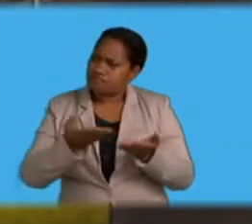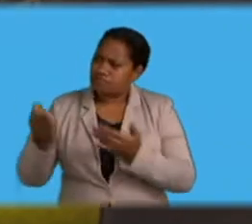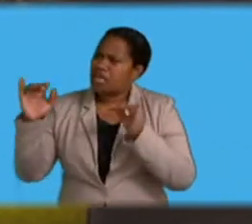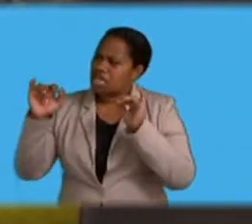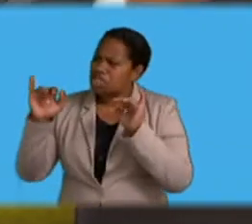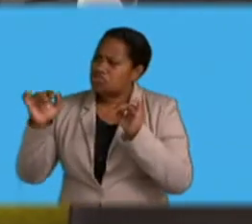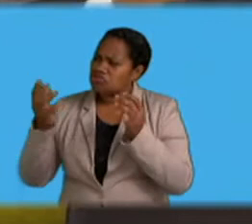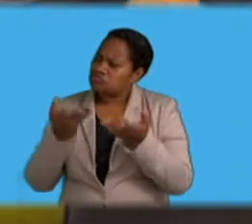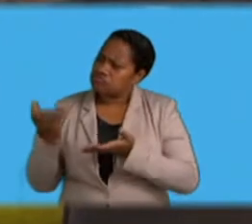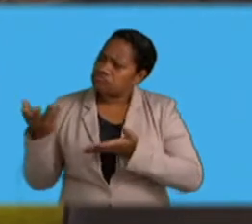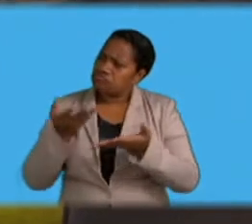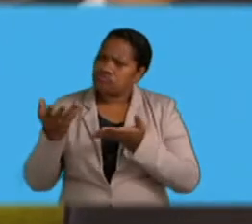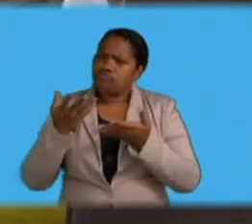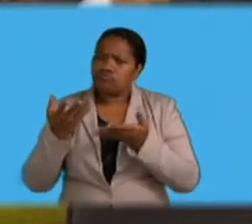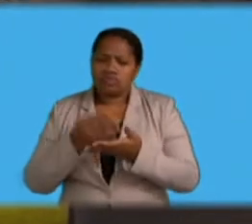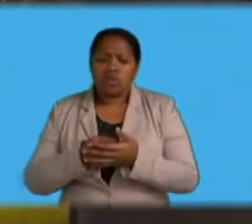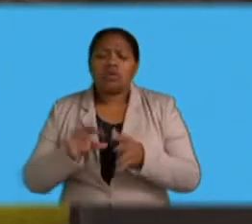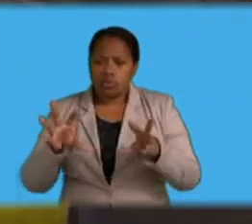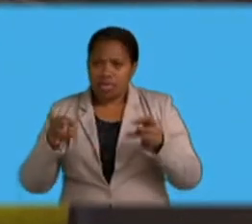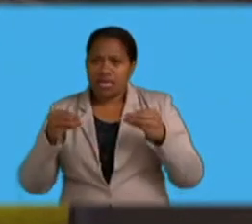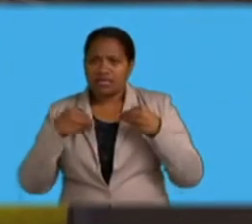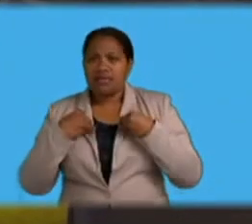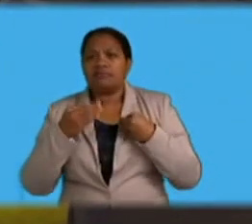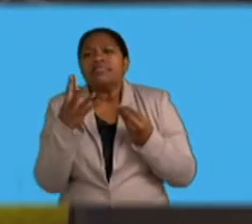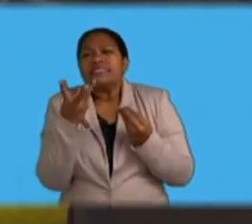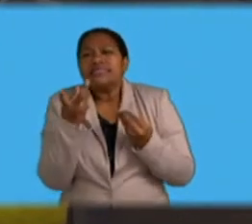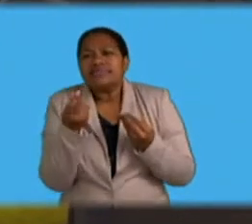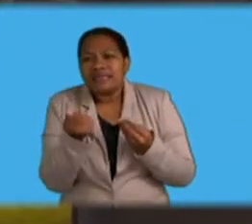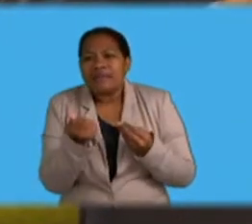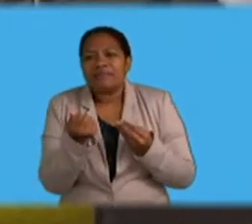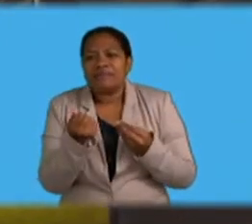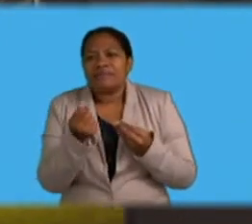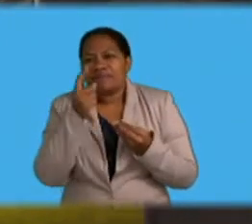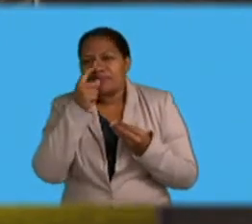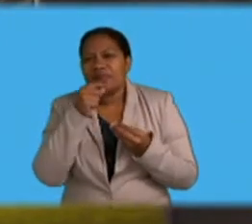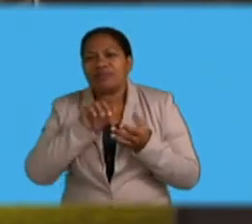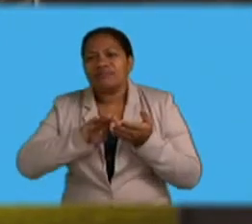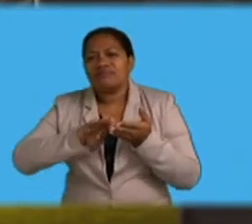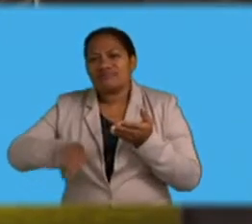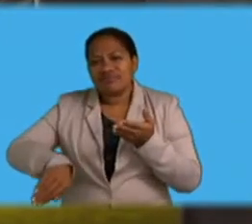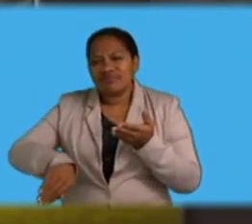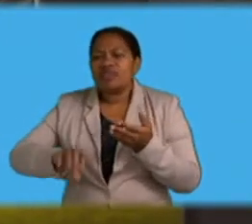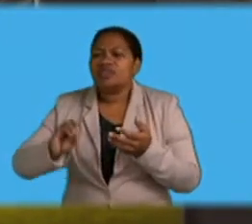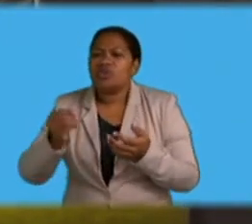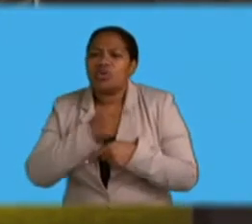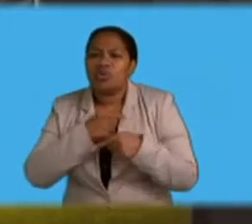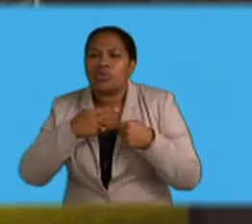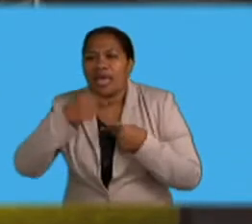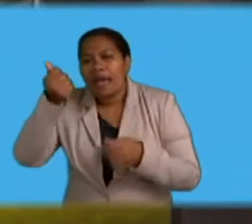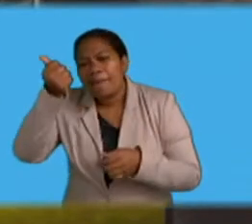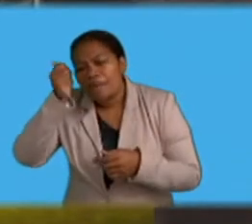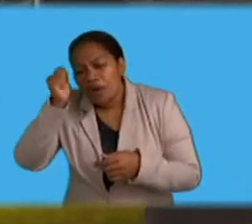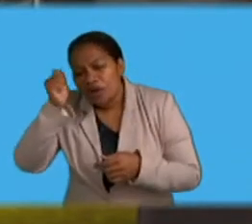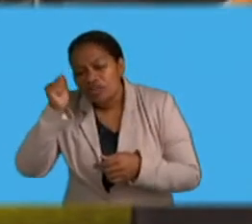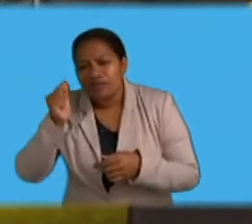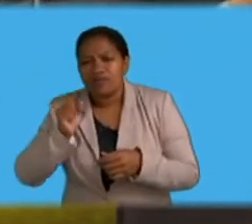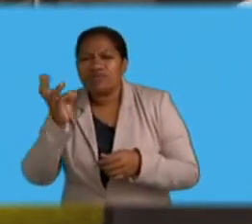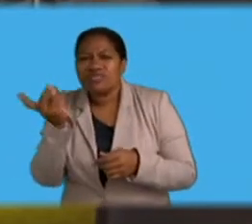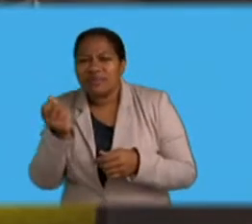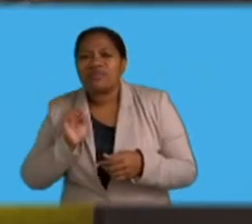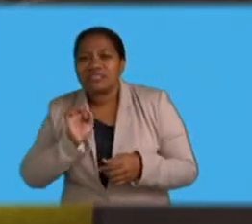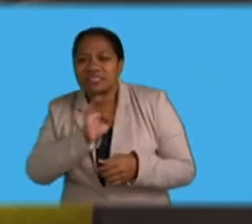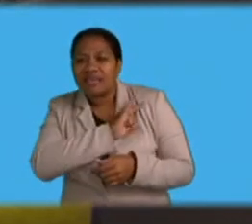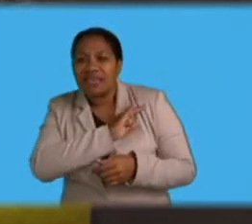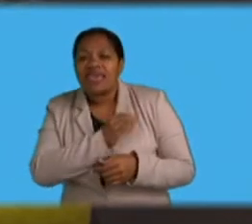We accept that there have been certain instances where people have dropped the ball. And in fact, we've apologized to those staff, and I apologize again for those of whom we have